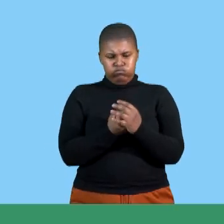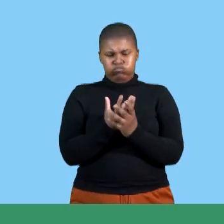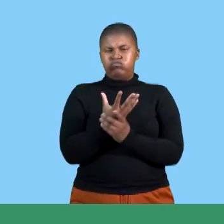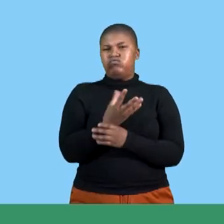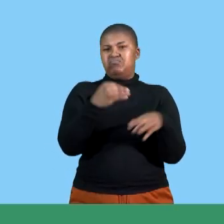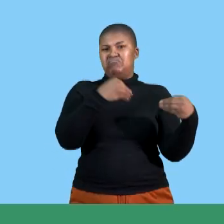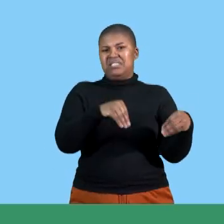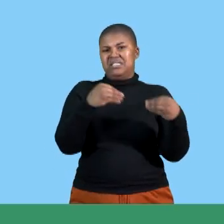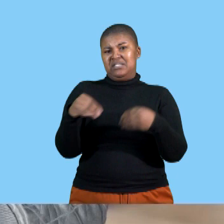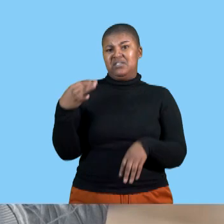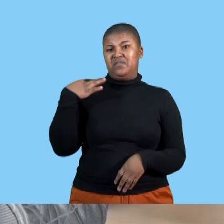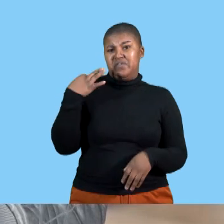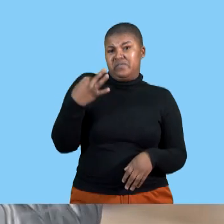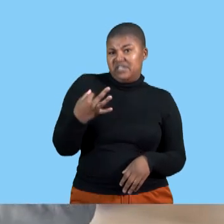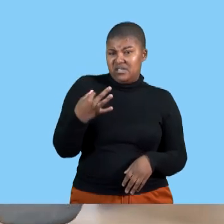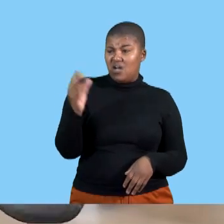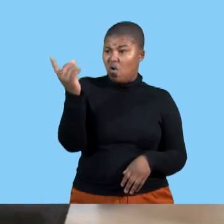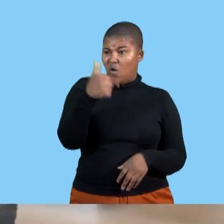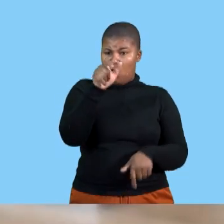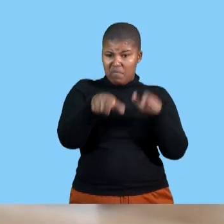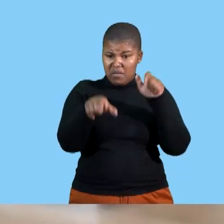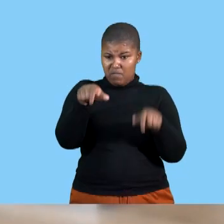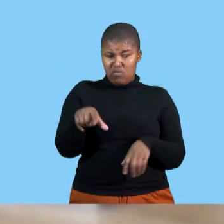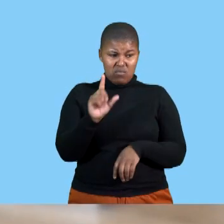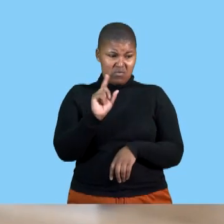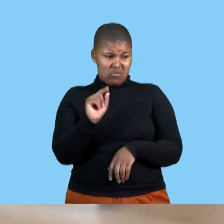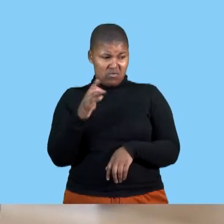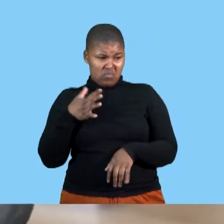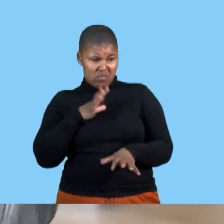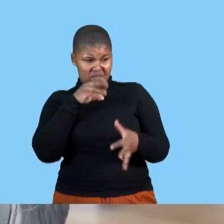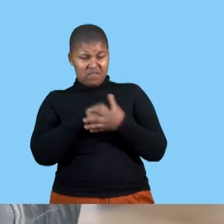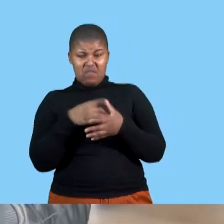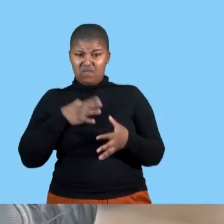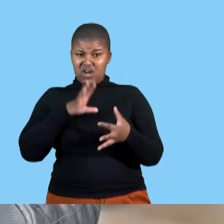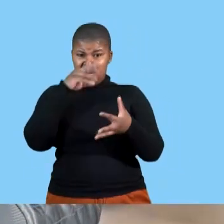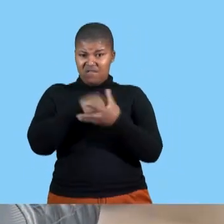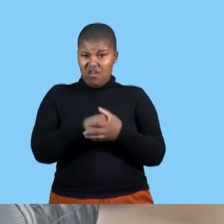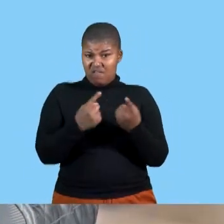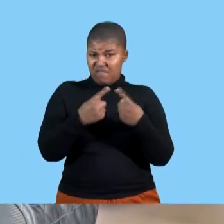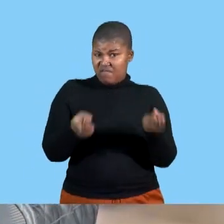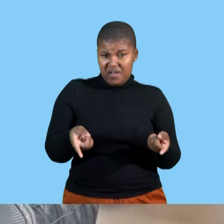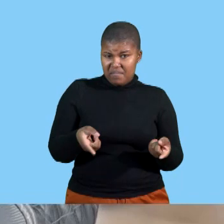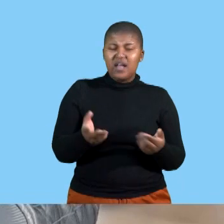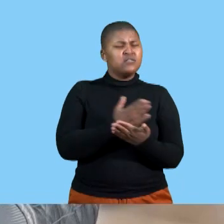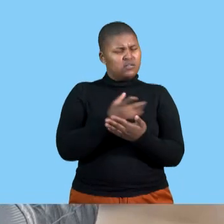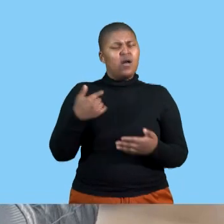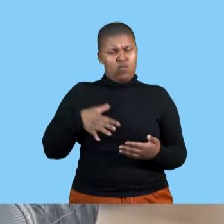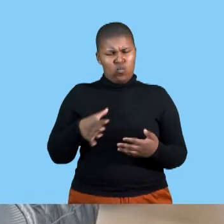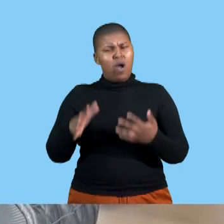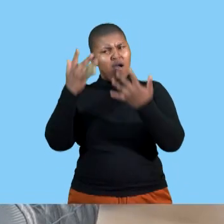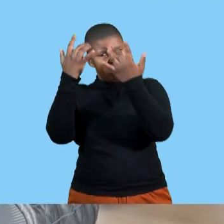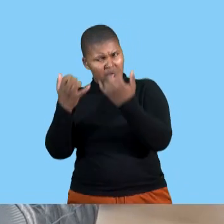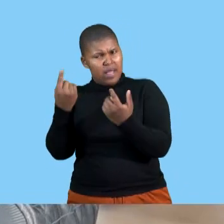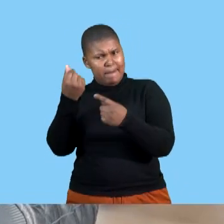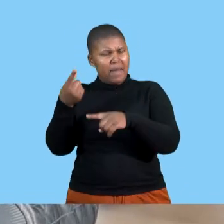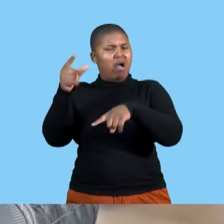be interested to render a service, to be interested in rendering a service rather than making a profit. So it's very difficult to grow